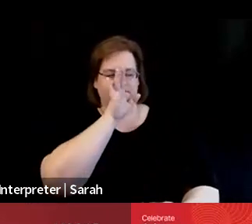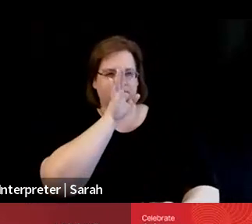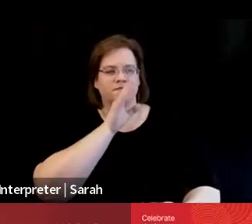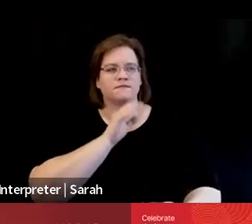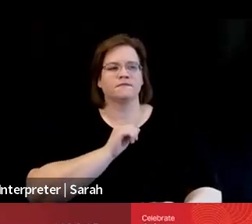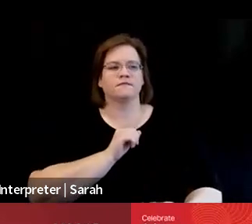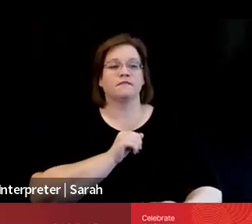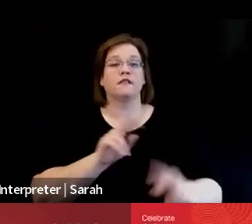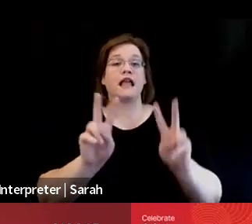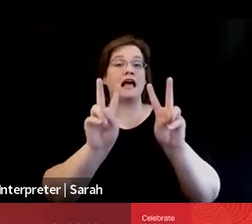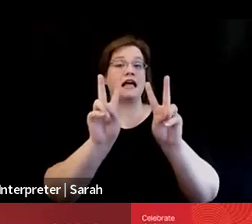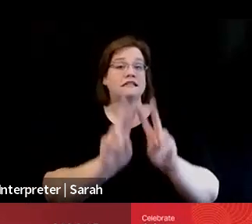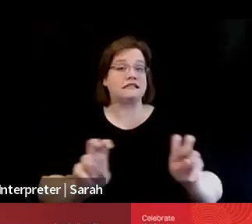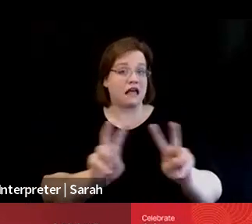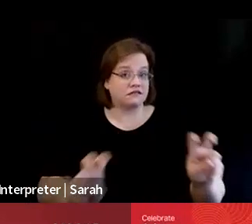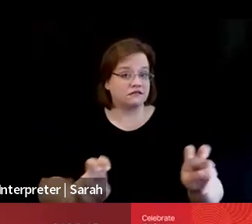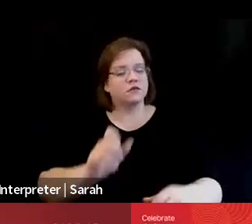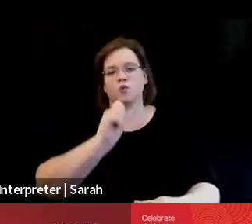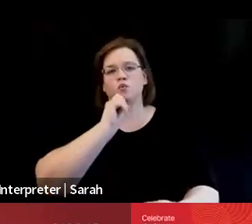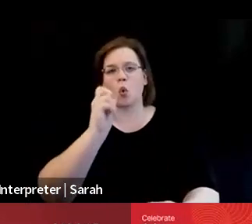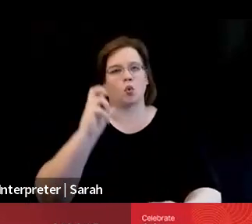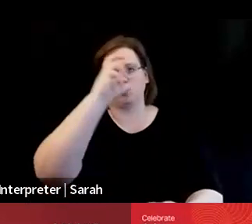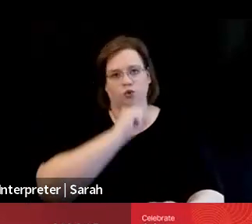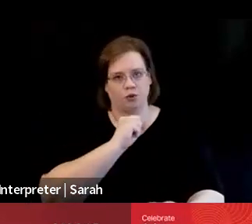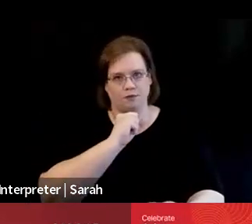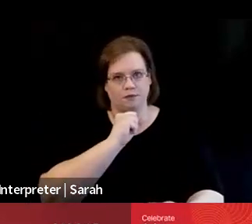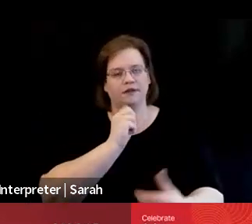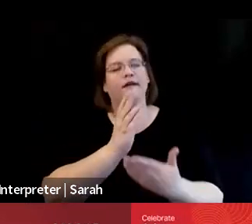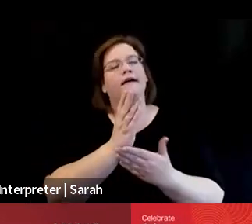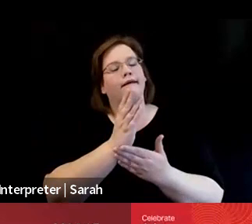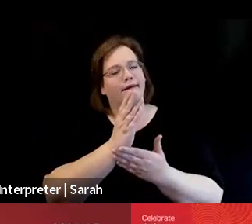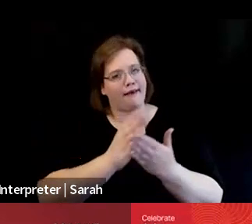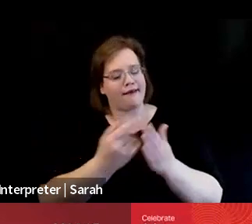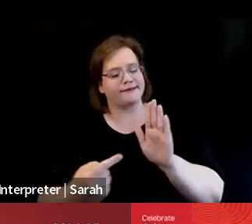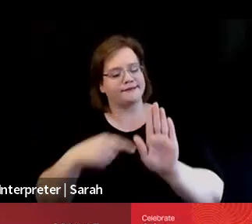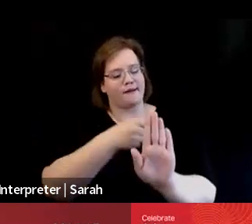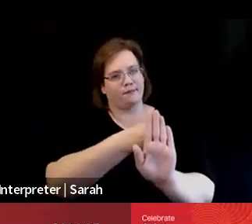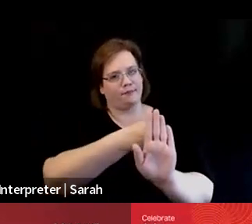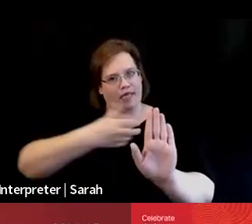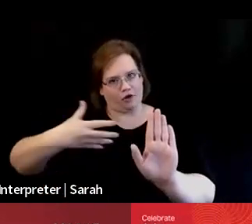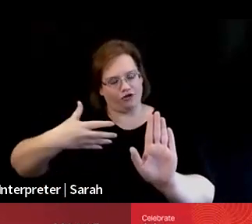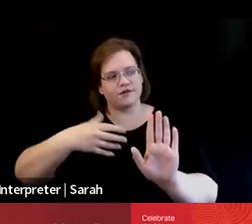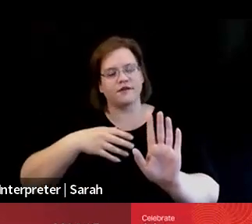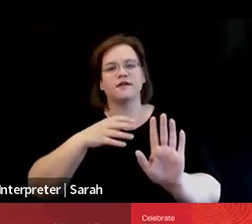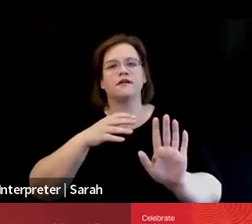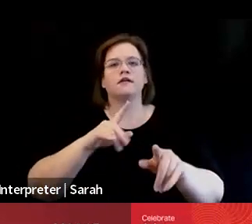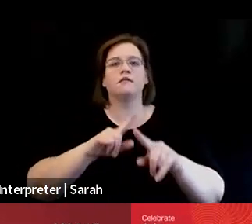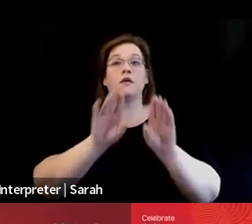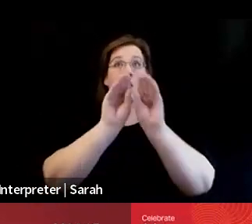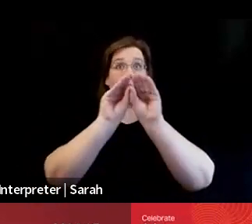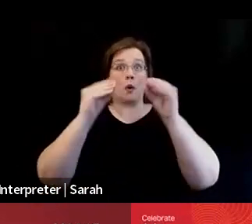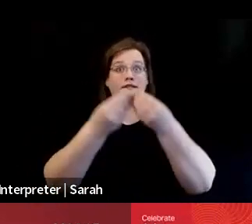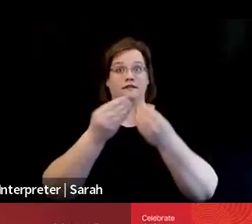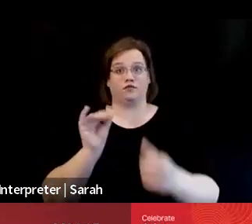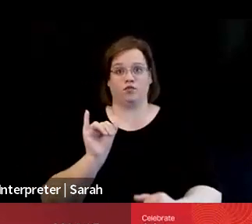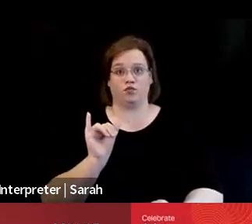assess, don't assume. And that's got some layers. I know we talked about teach back, but also at that organizational level,